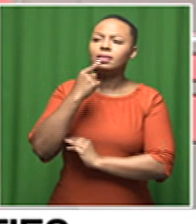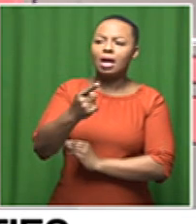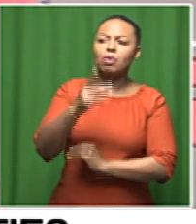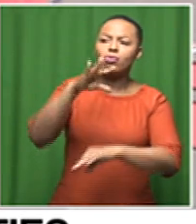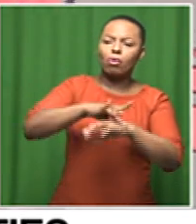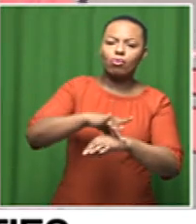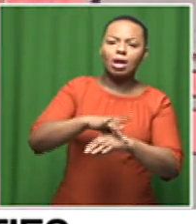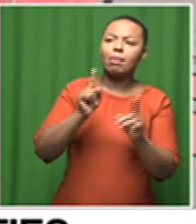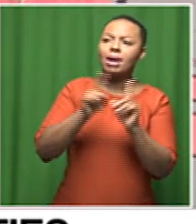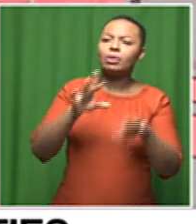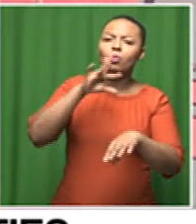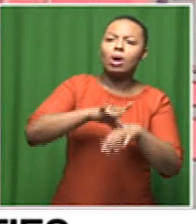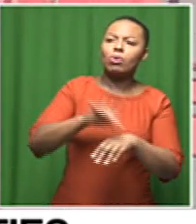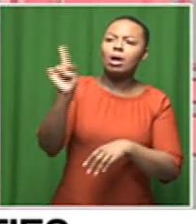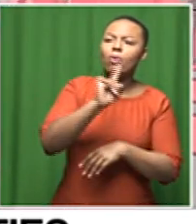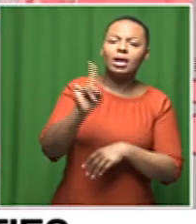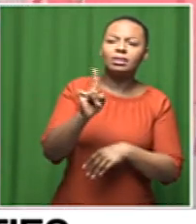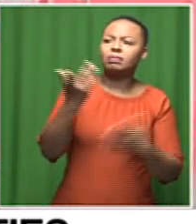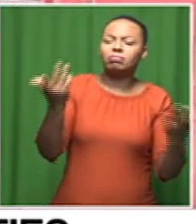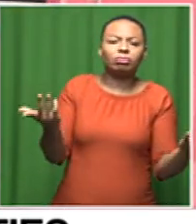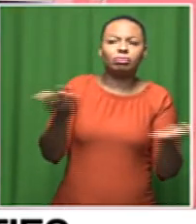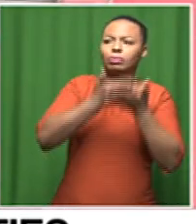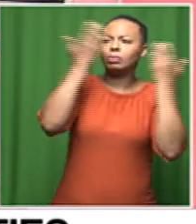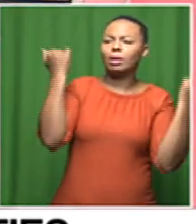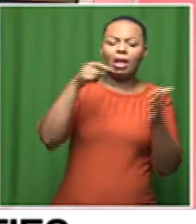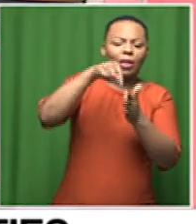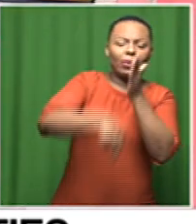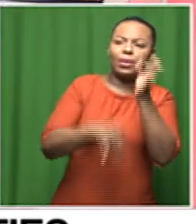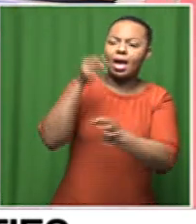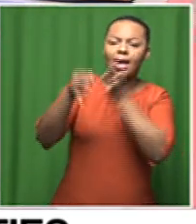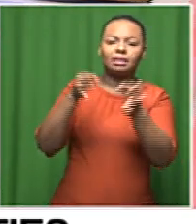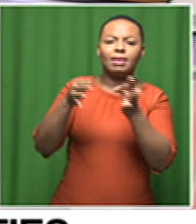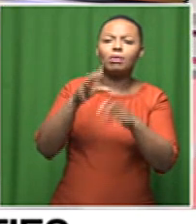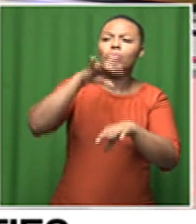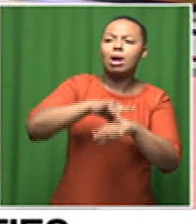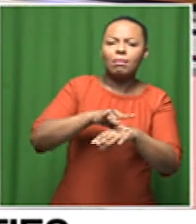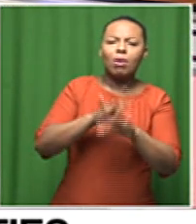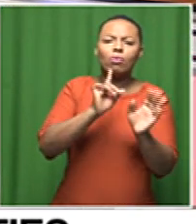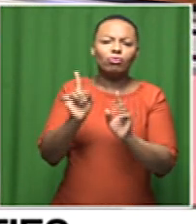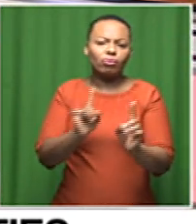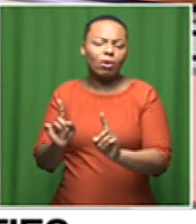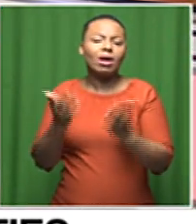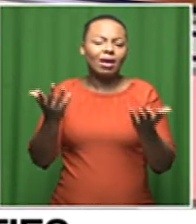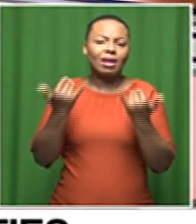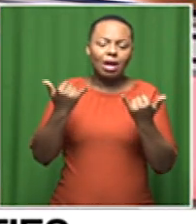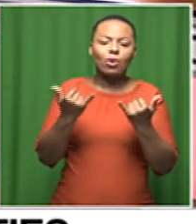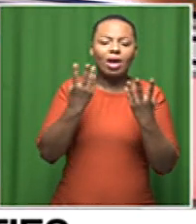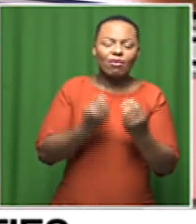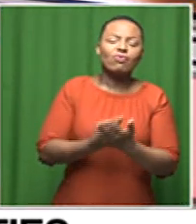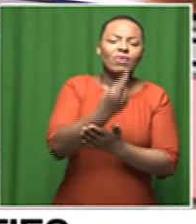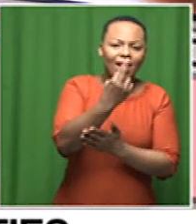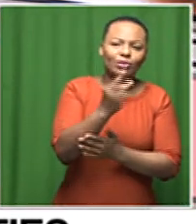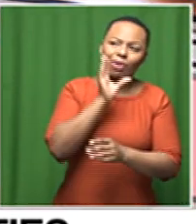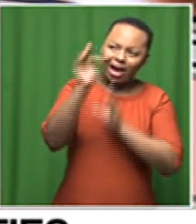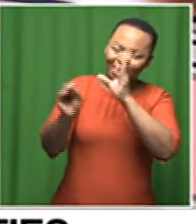explains. No one tells you why you're on medication and all of that. And I think the important thing here, more than anything else, is what Dr. McKay has said, is that you have a right to ask all